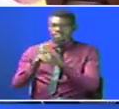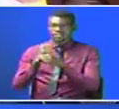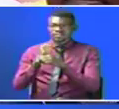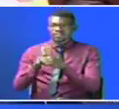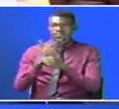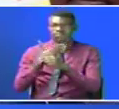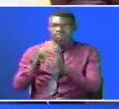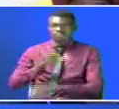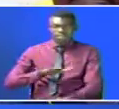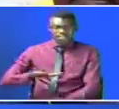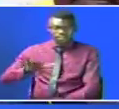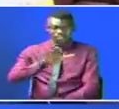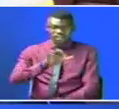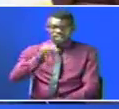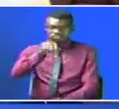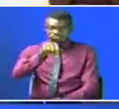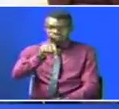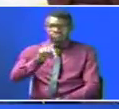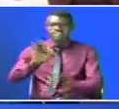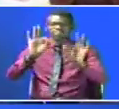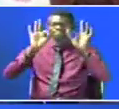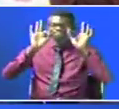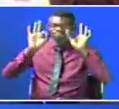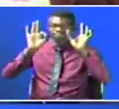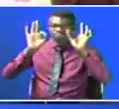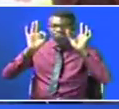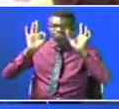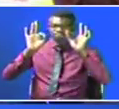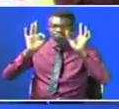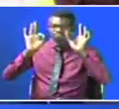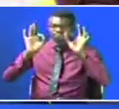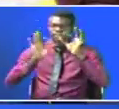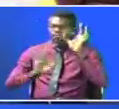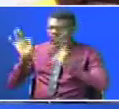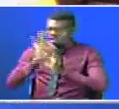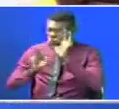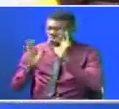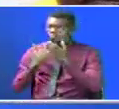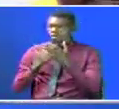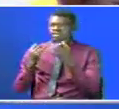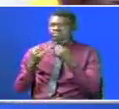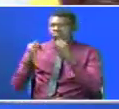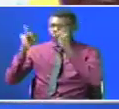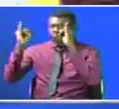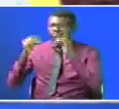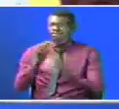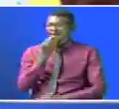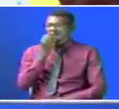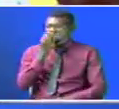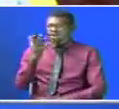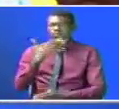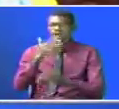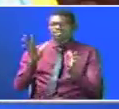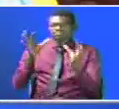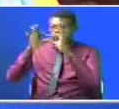this place look neat and start the decorations, start putting up the flowers,